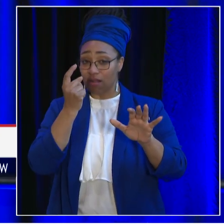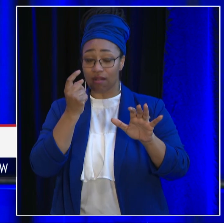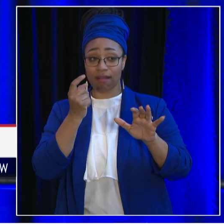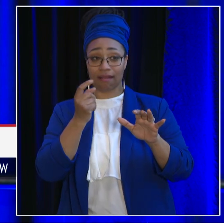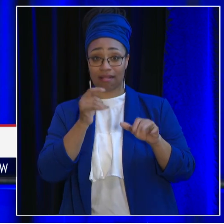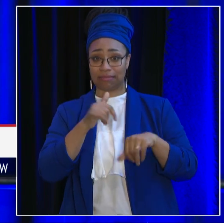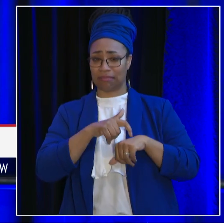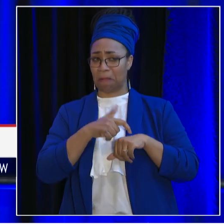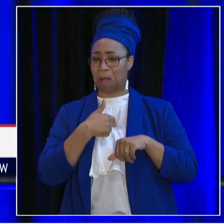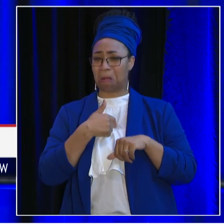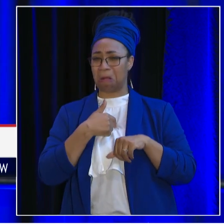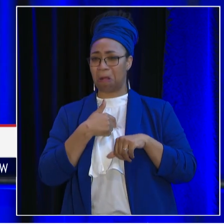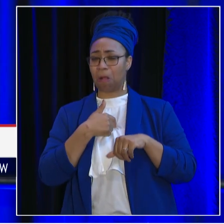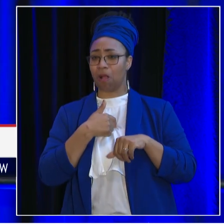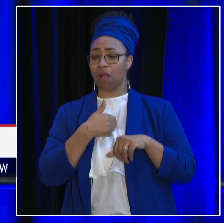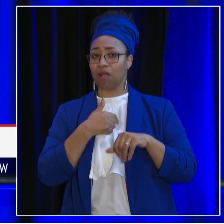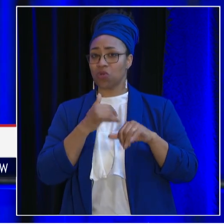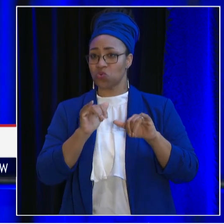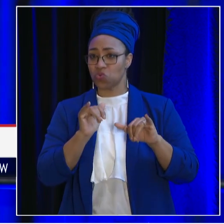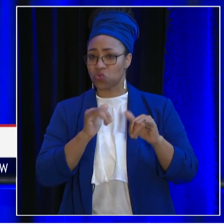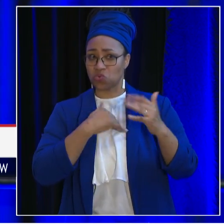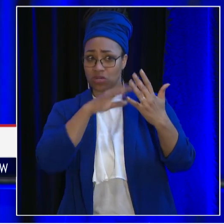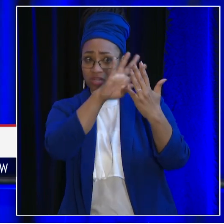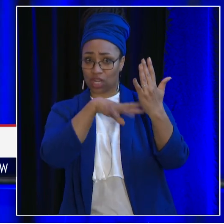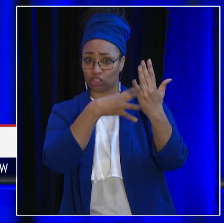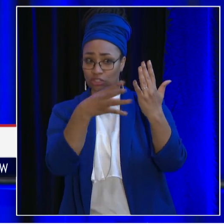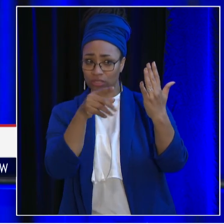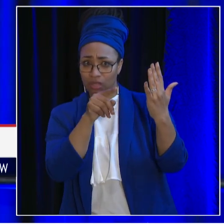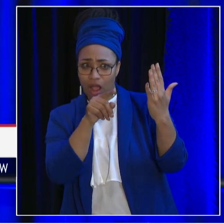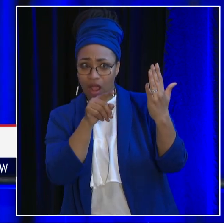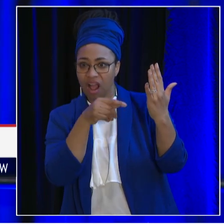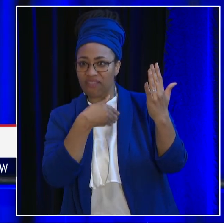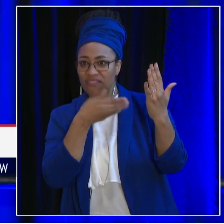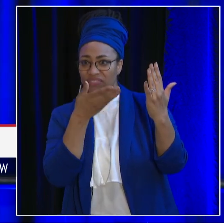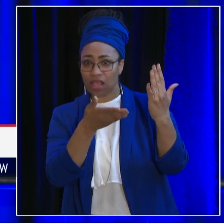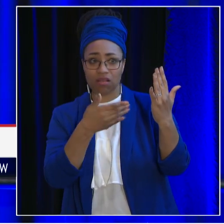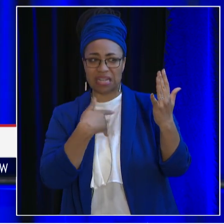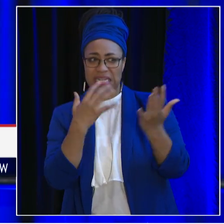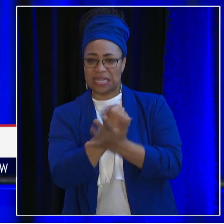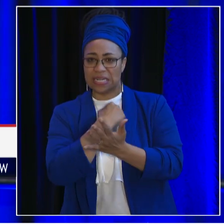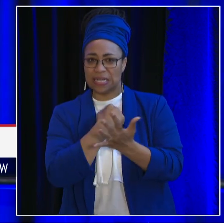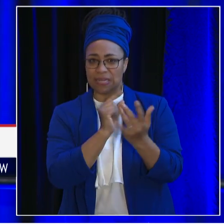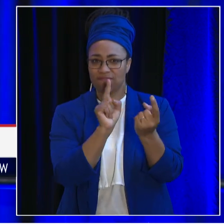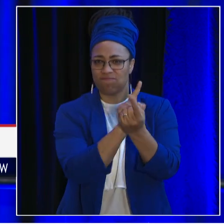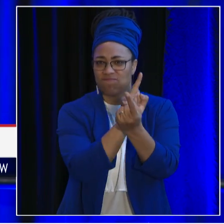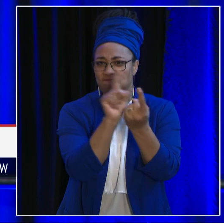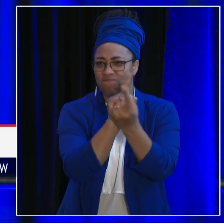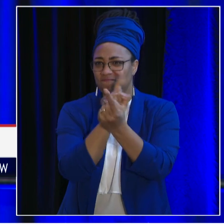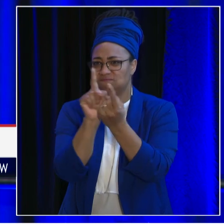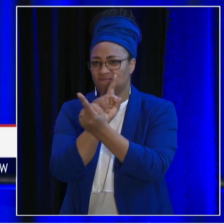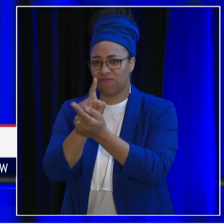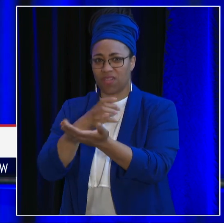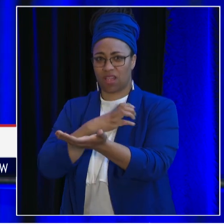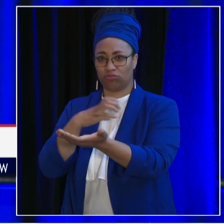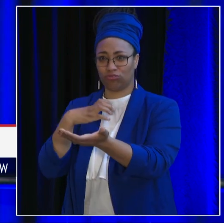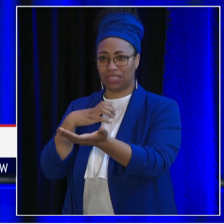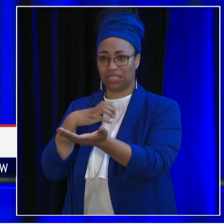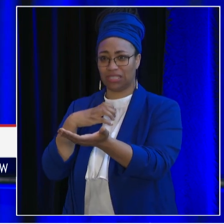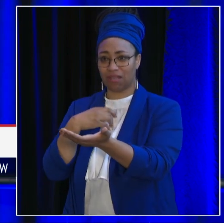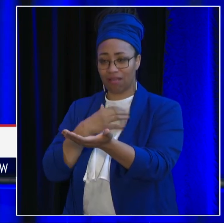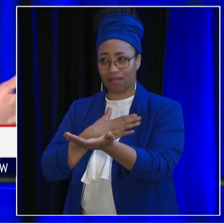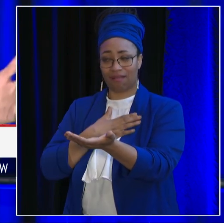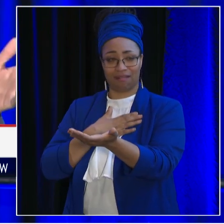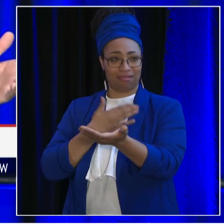committee's schedule, she's there, making sure she's speaking with members of Congress. So, Madam Mayor, thank you so much for having me here this morning. I also want to